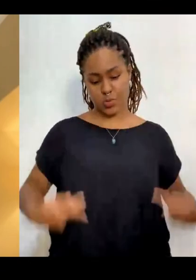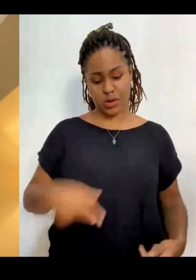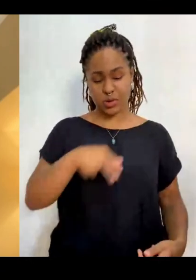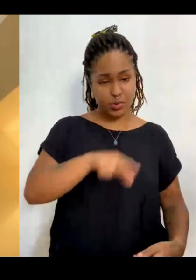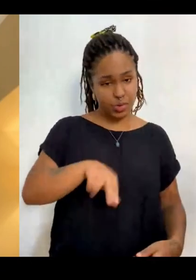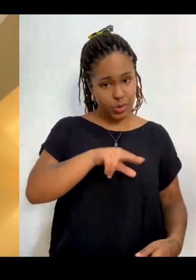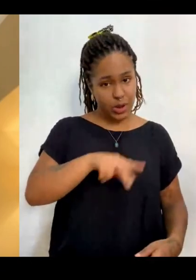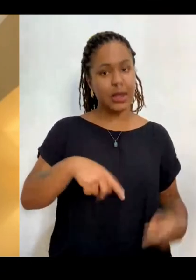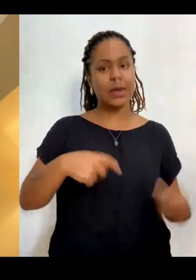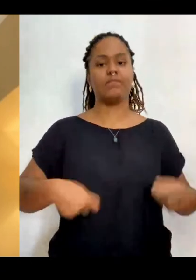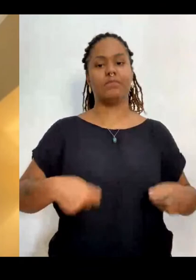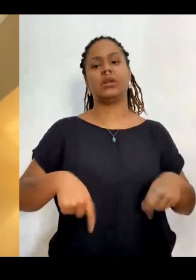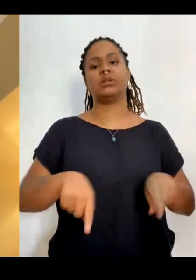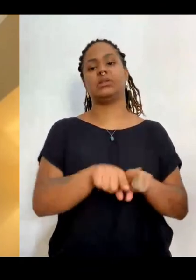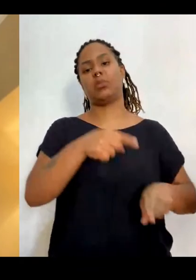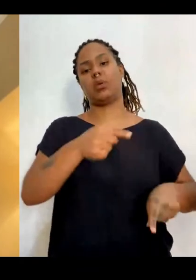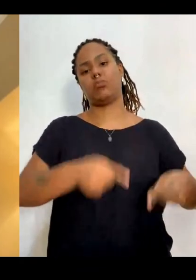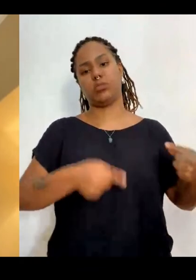foreign